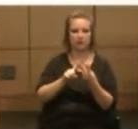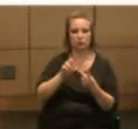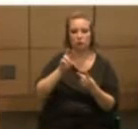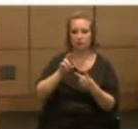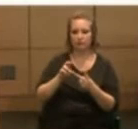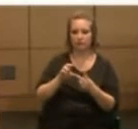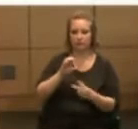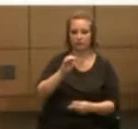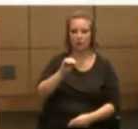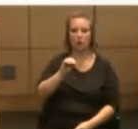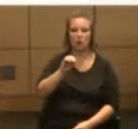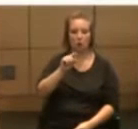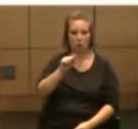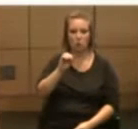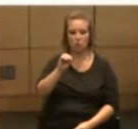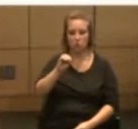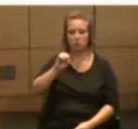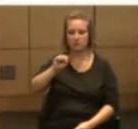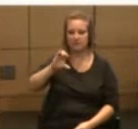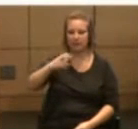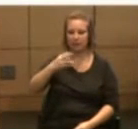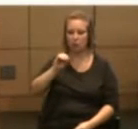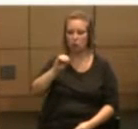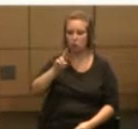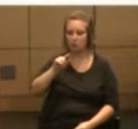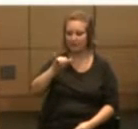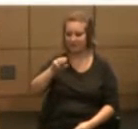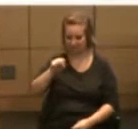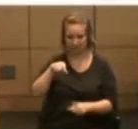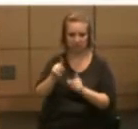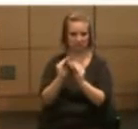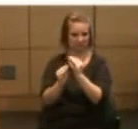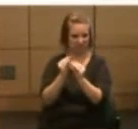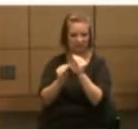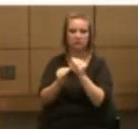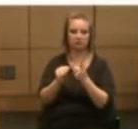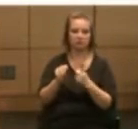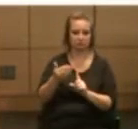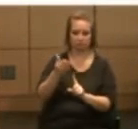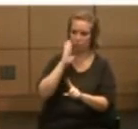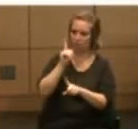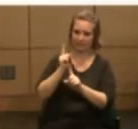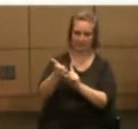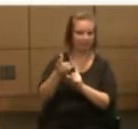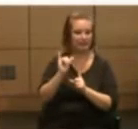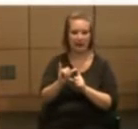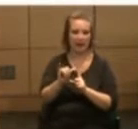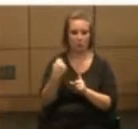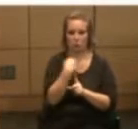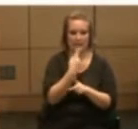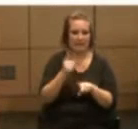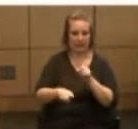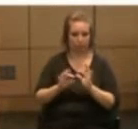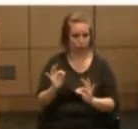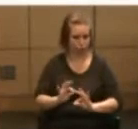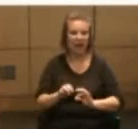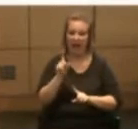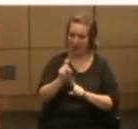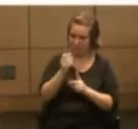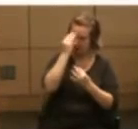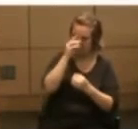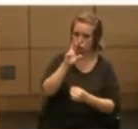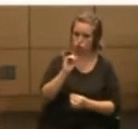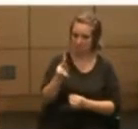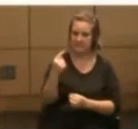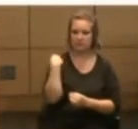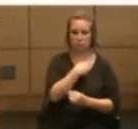for otosclerosis, and they have had complete hearing loss afterwards. So this can't be discounted, and that risk has to be considered as we